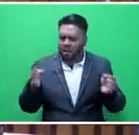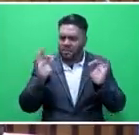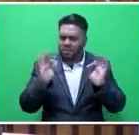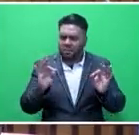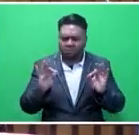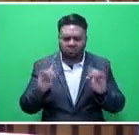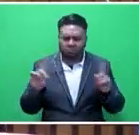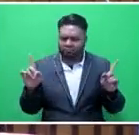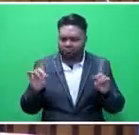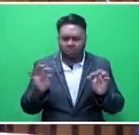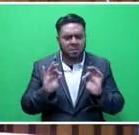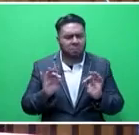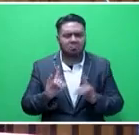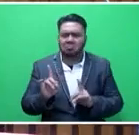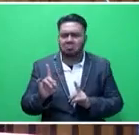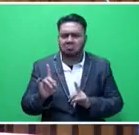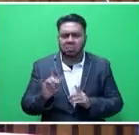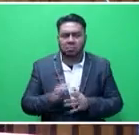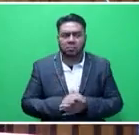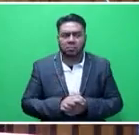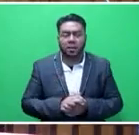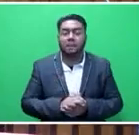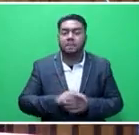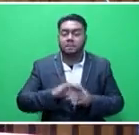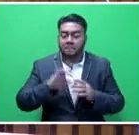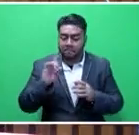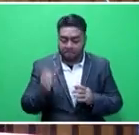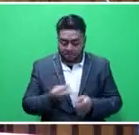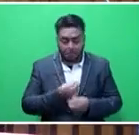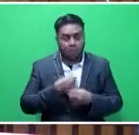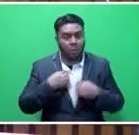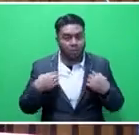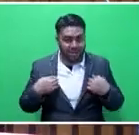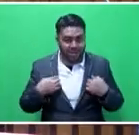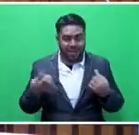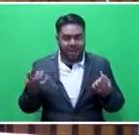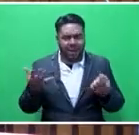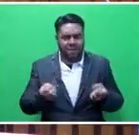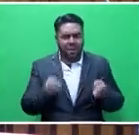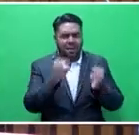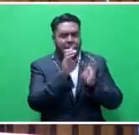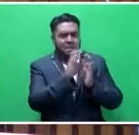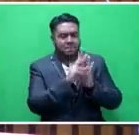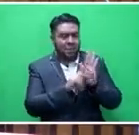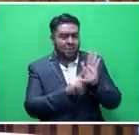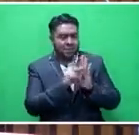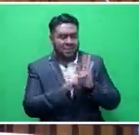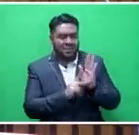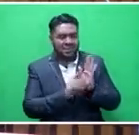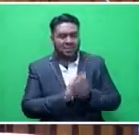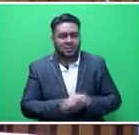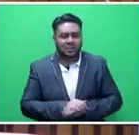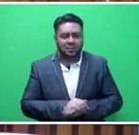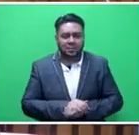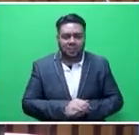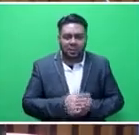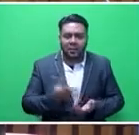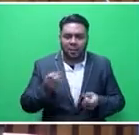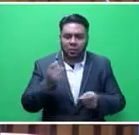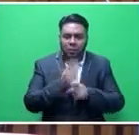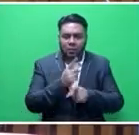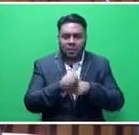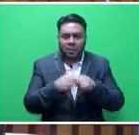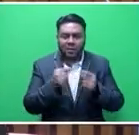Not everything is perfect, Mr. Speaker, sir. So we have a number of policies in itself, Mr. Speaker, sir, that addresses those